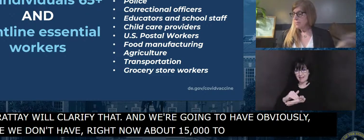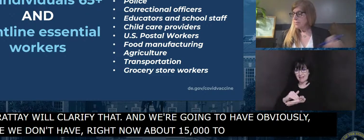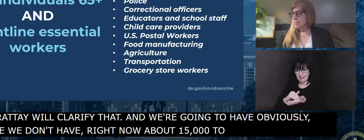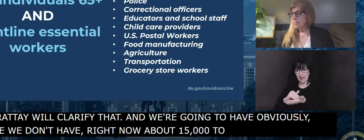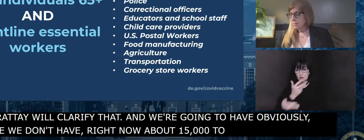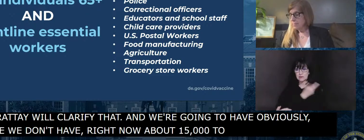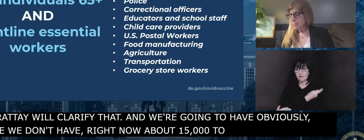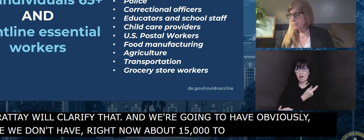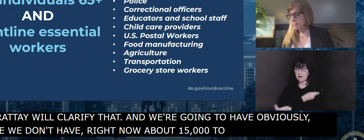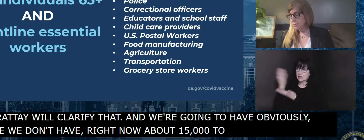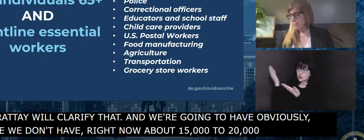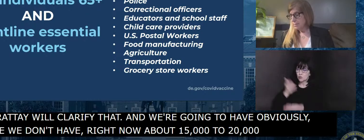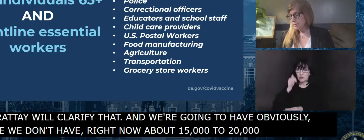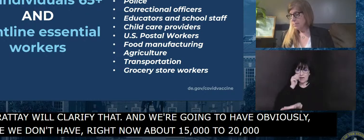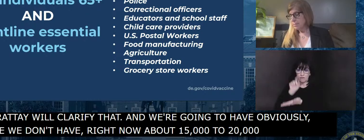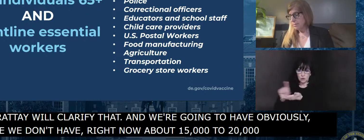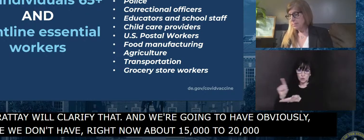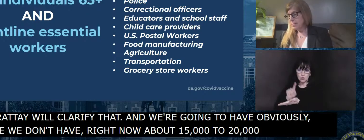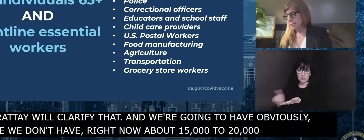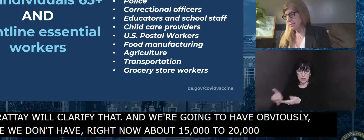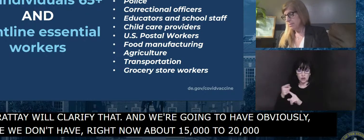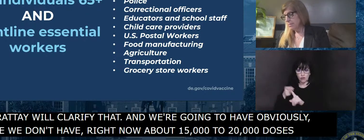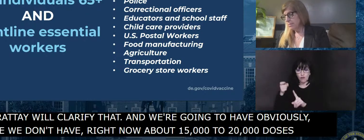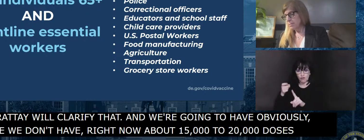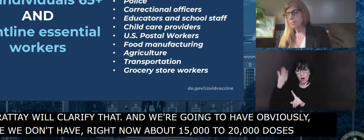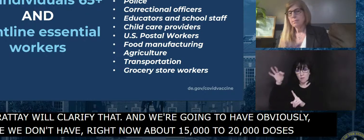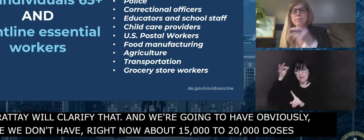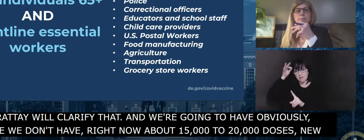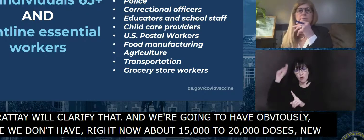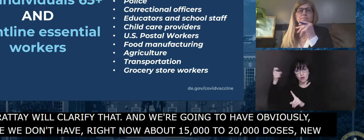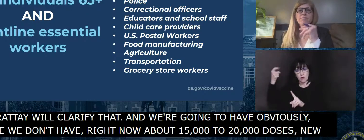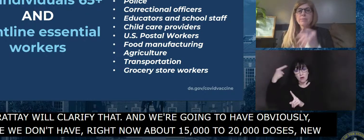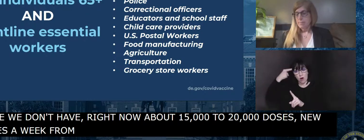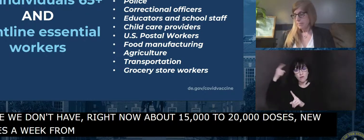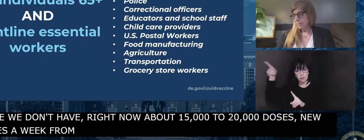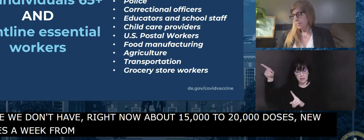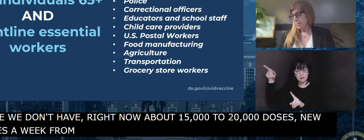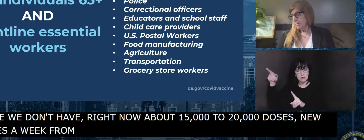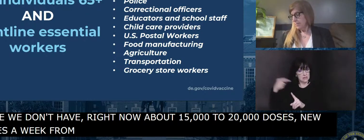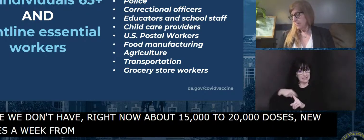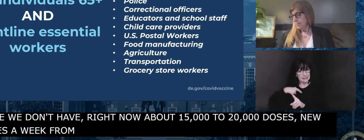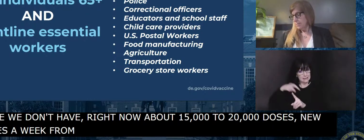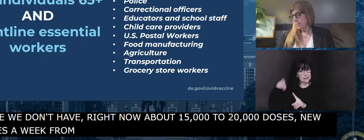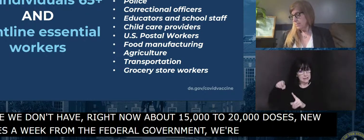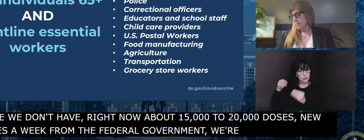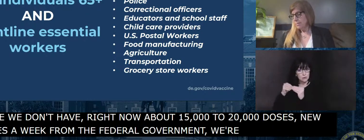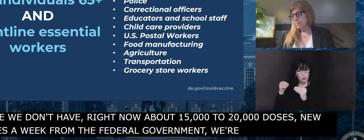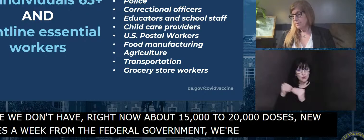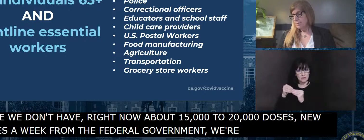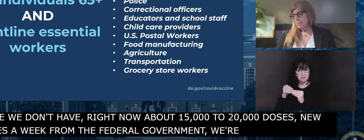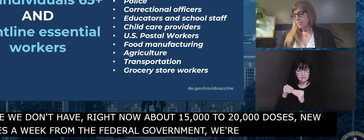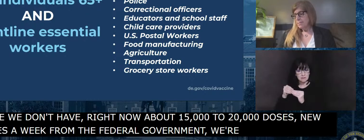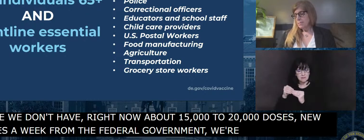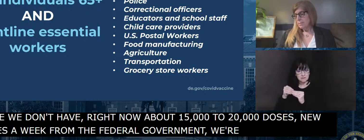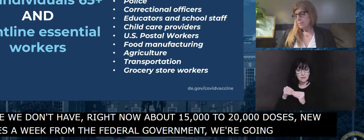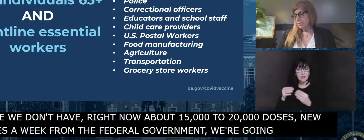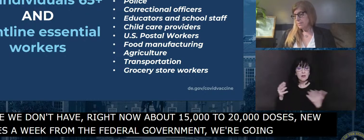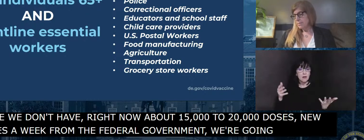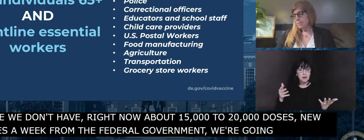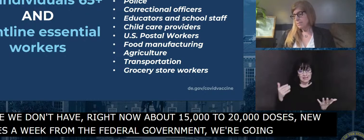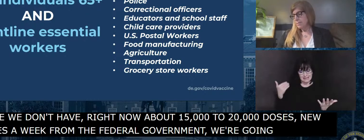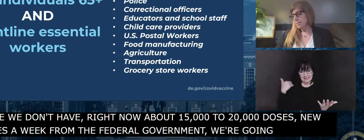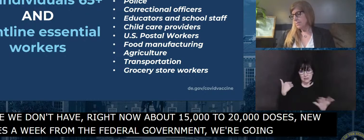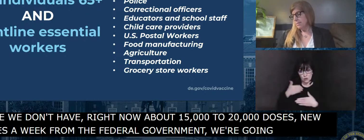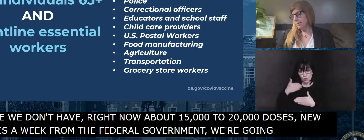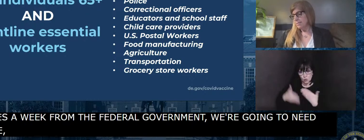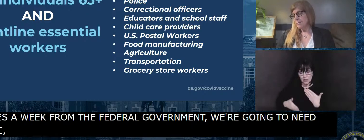from the federal government. We need more, we're going to need more. And one of the reasons for doing what we're doing this week and over the weekend is